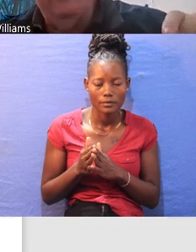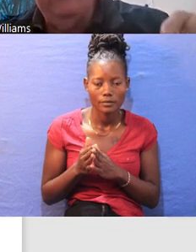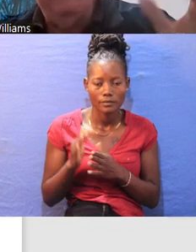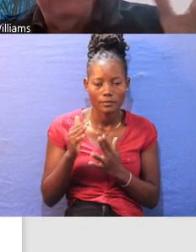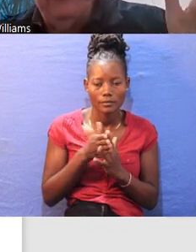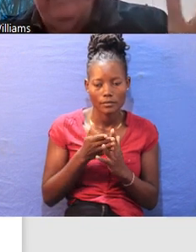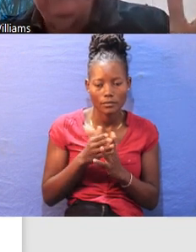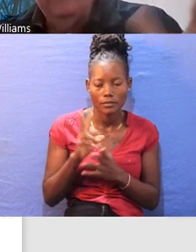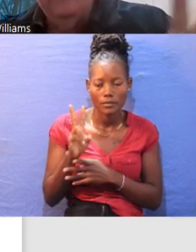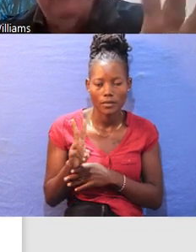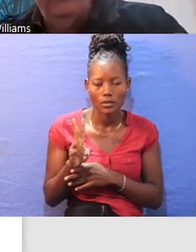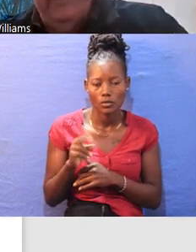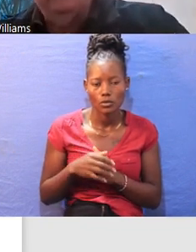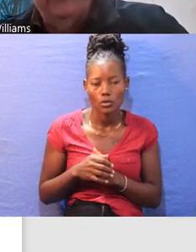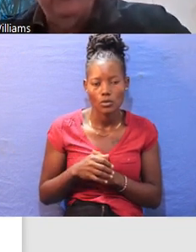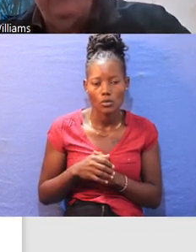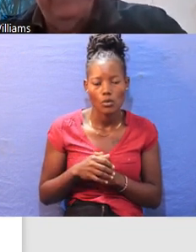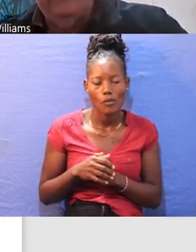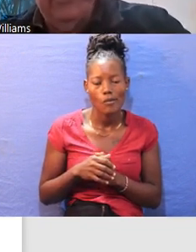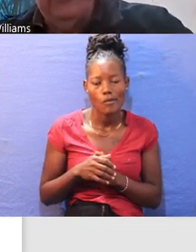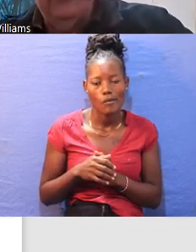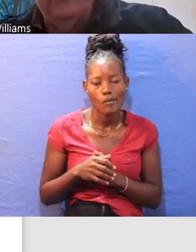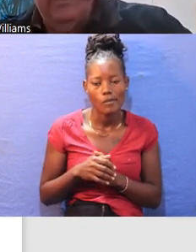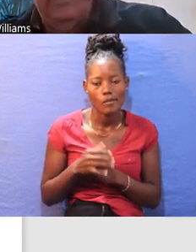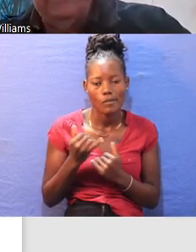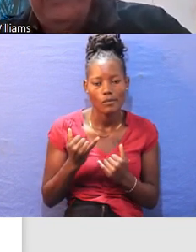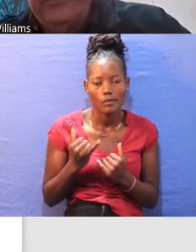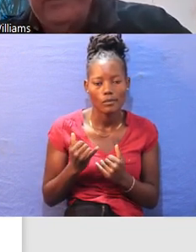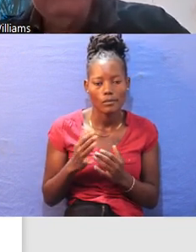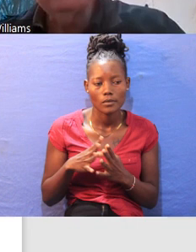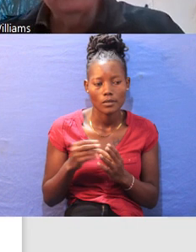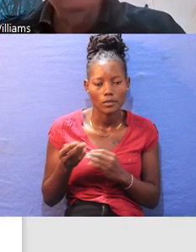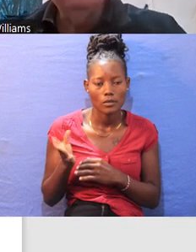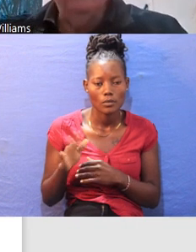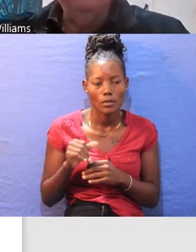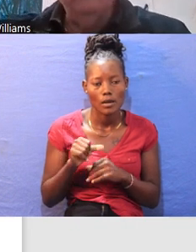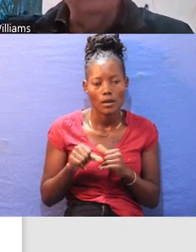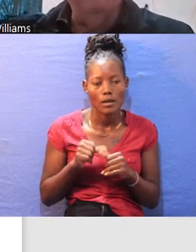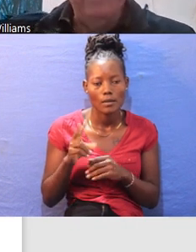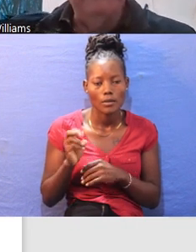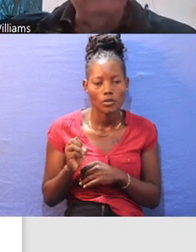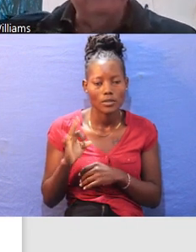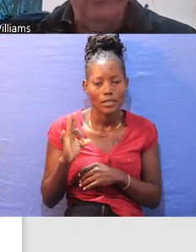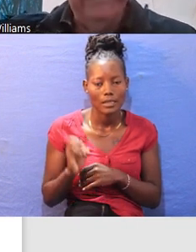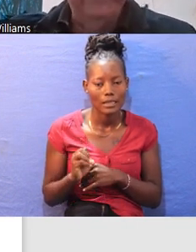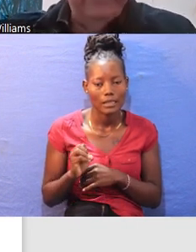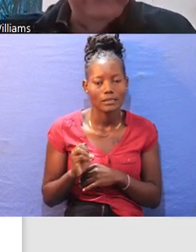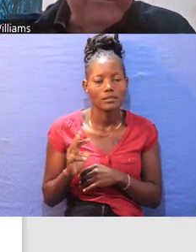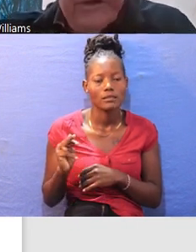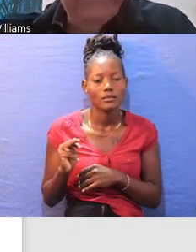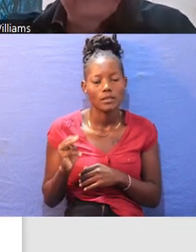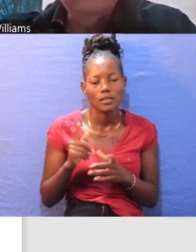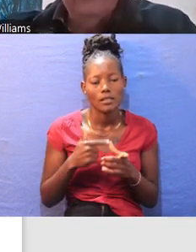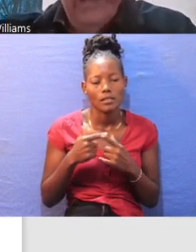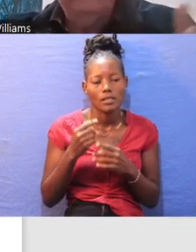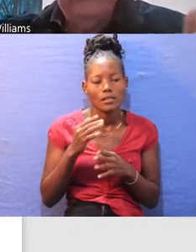them to be full speed between those two barriers, the two lasers. So they'll go back about 20 or